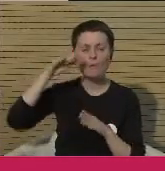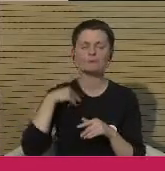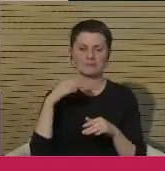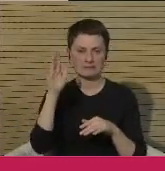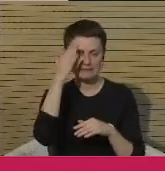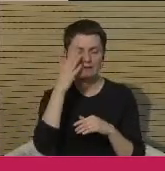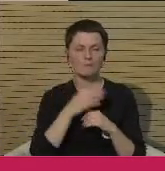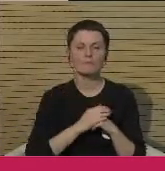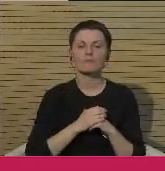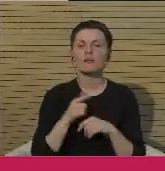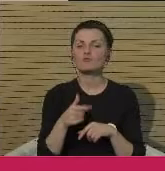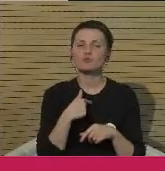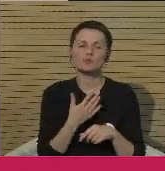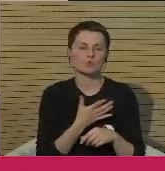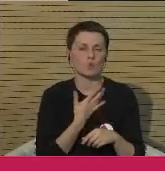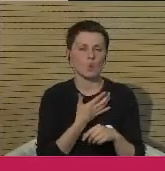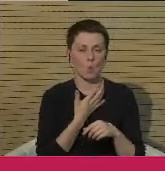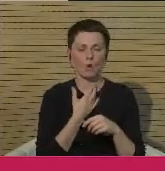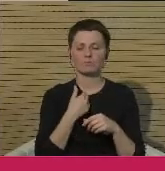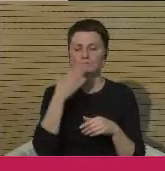it like the back of my hand.